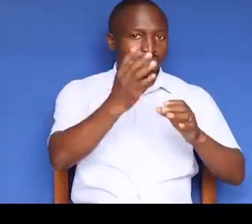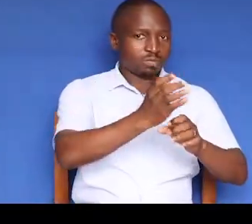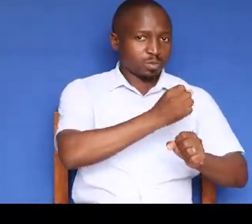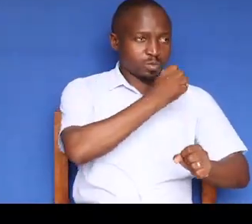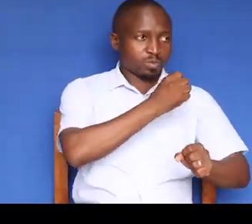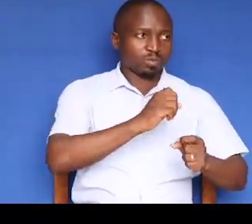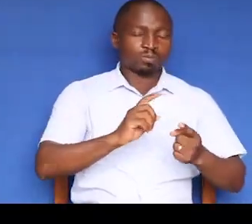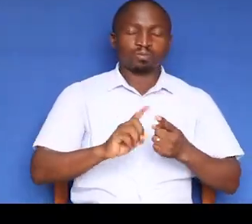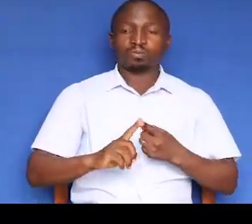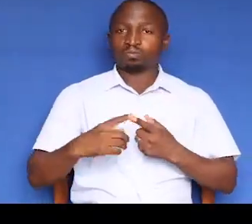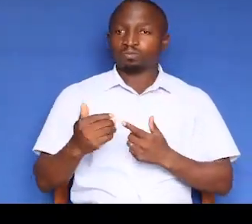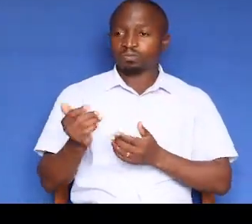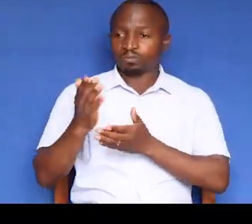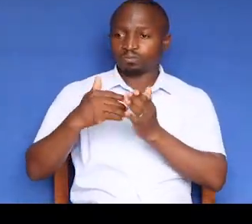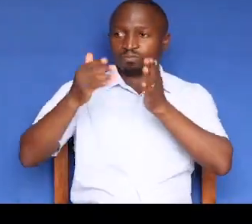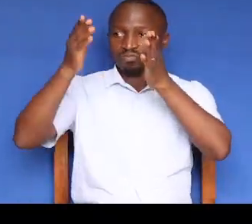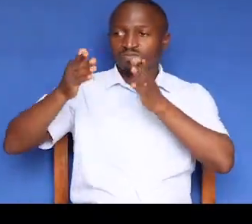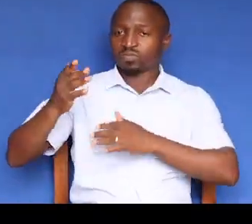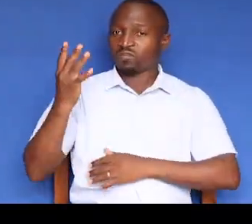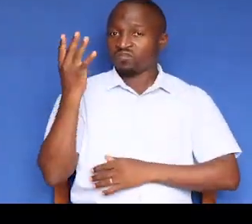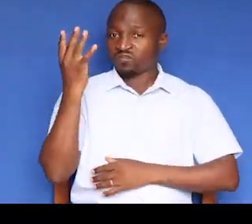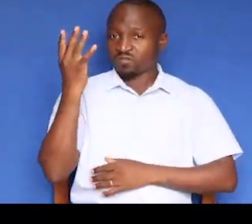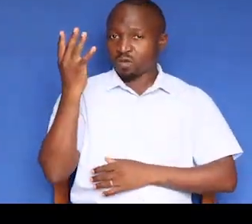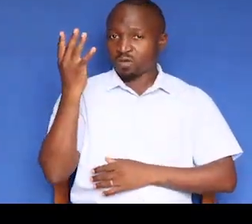revenue. At four